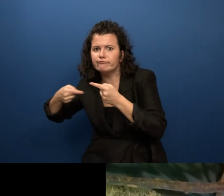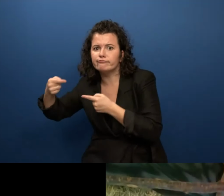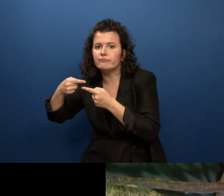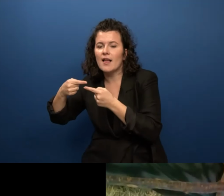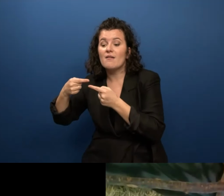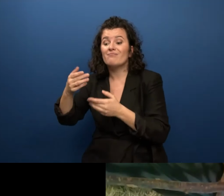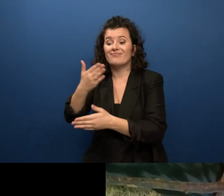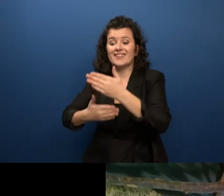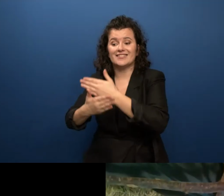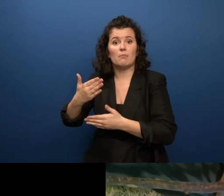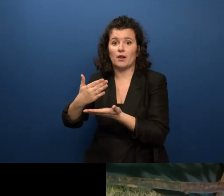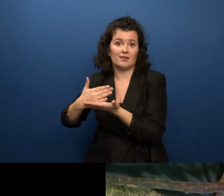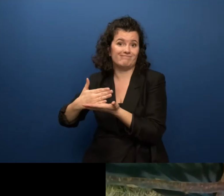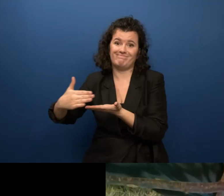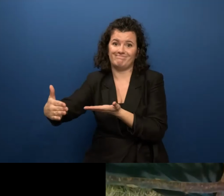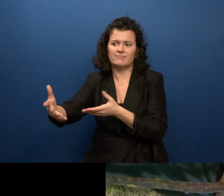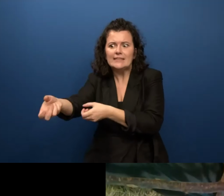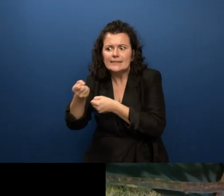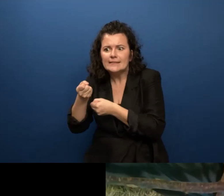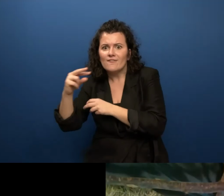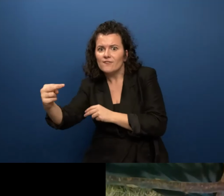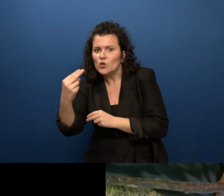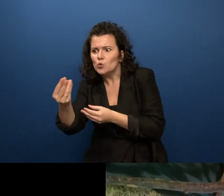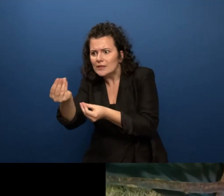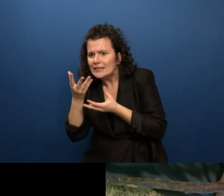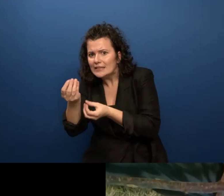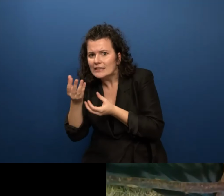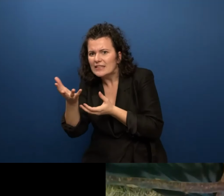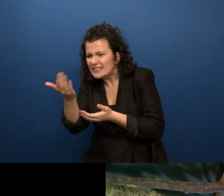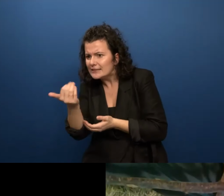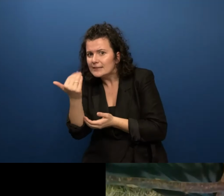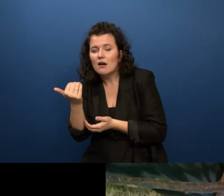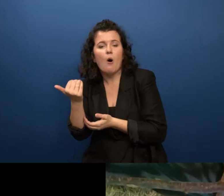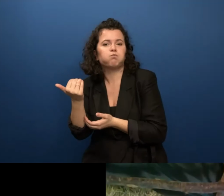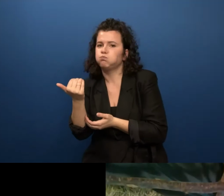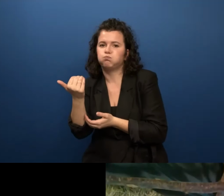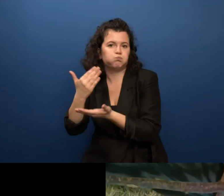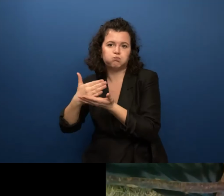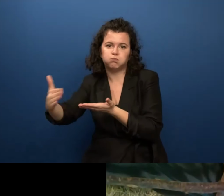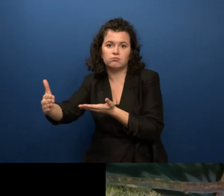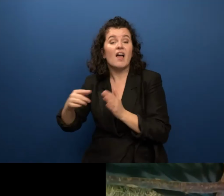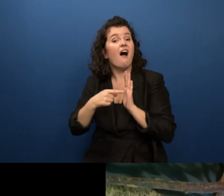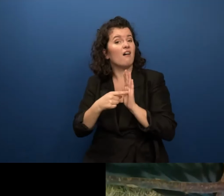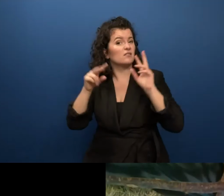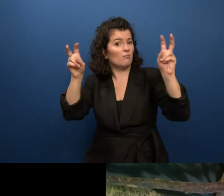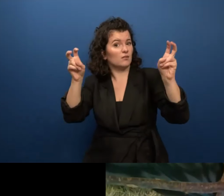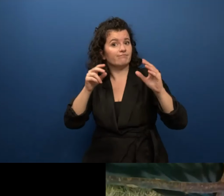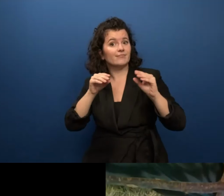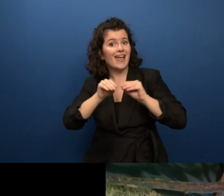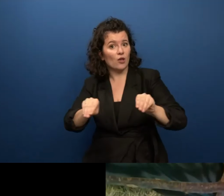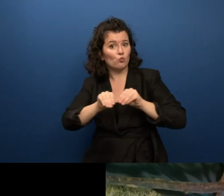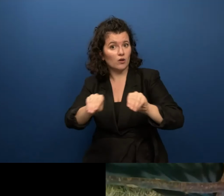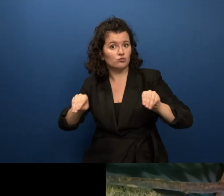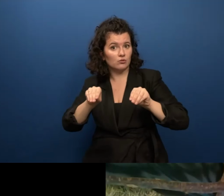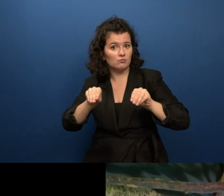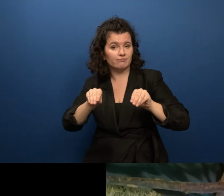education system, you know, one of the employment opportunities through education. When you are educated, you are able to maybe